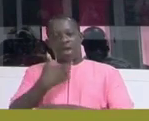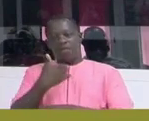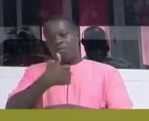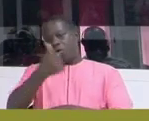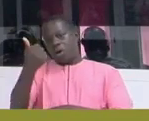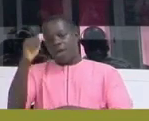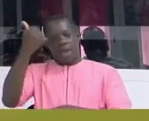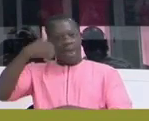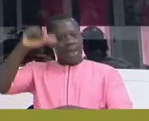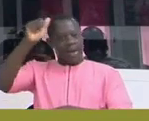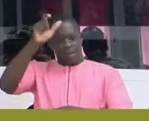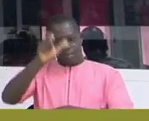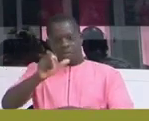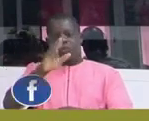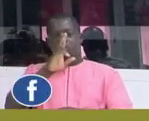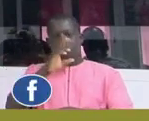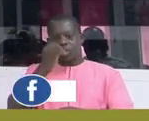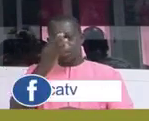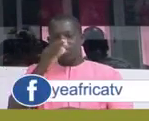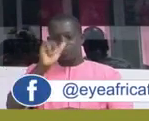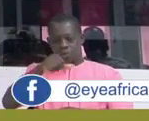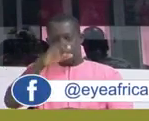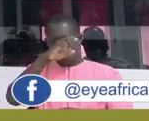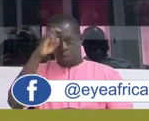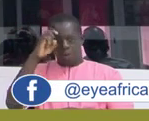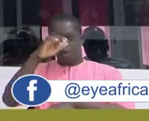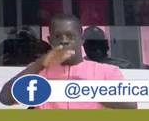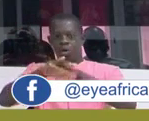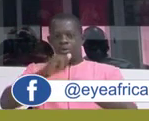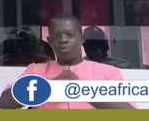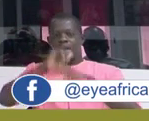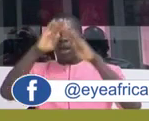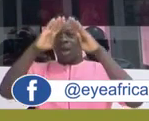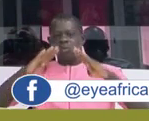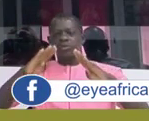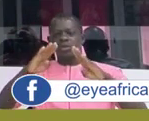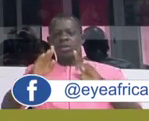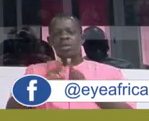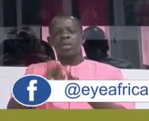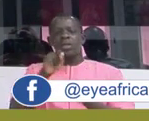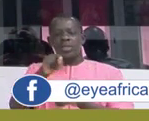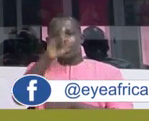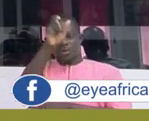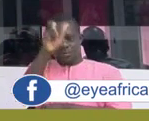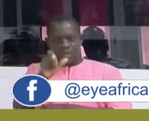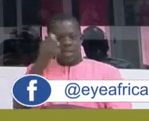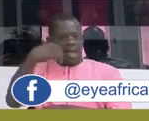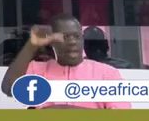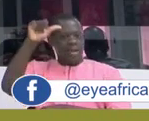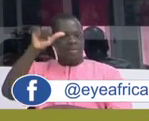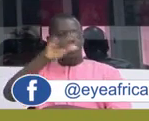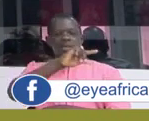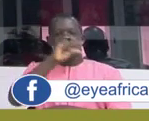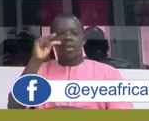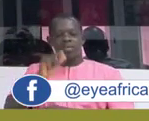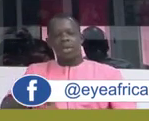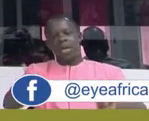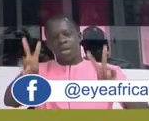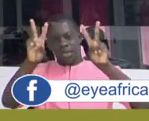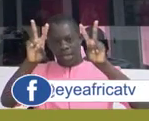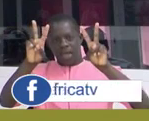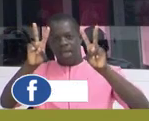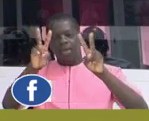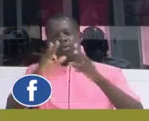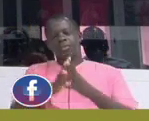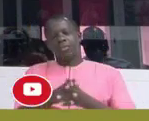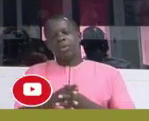here, but there is an elder here who said that he will work on my house." And that elder